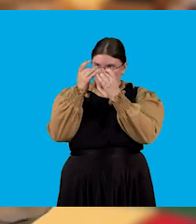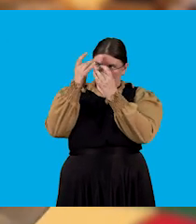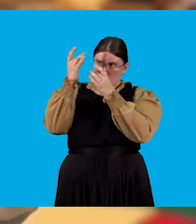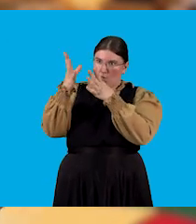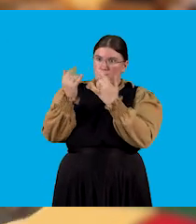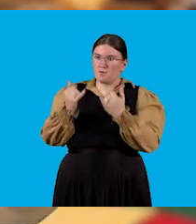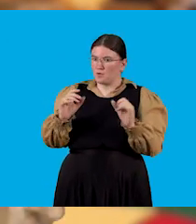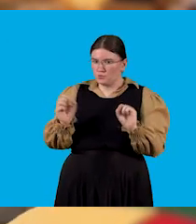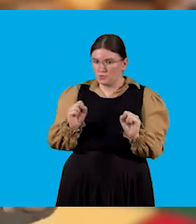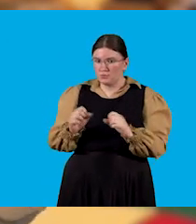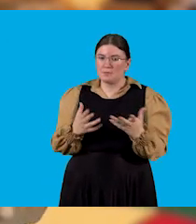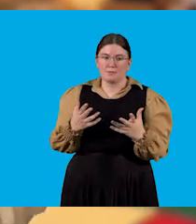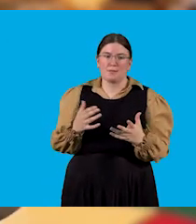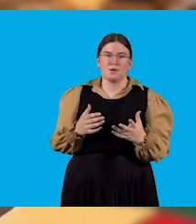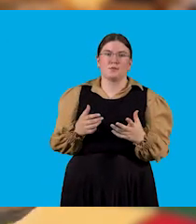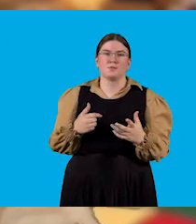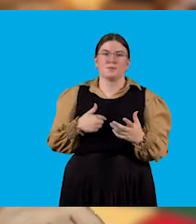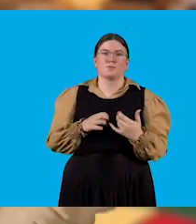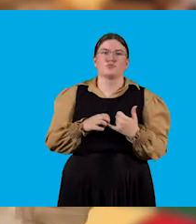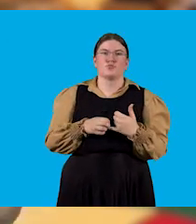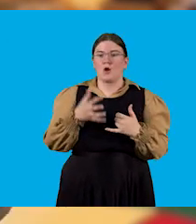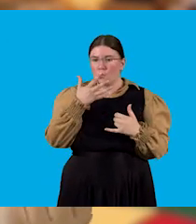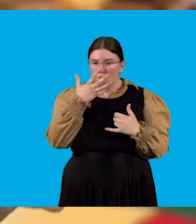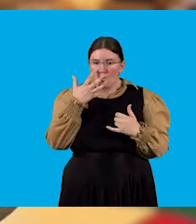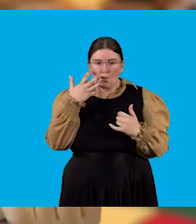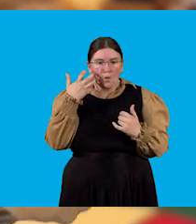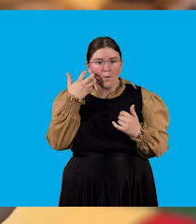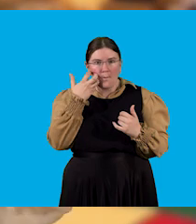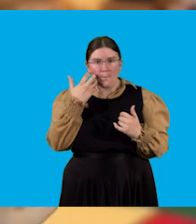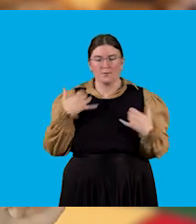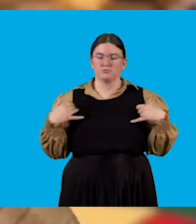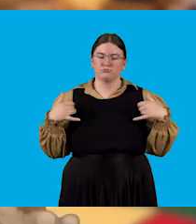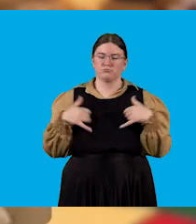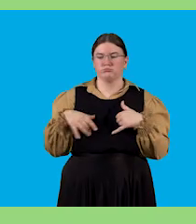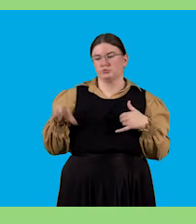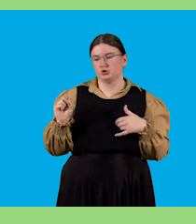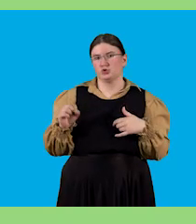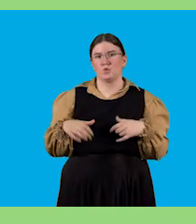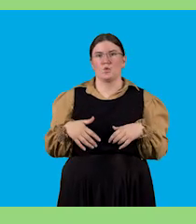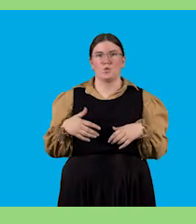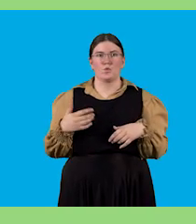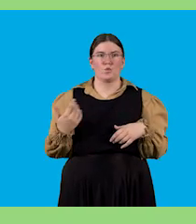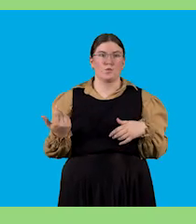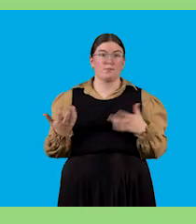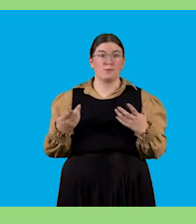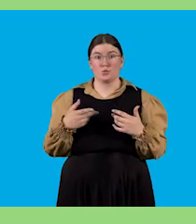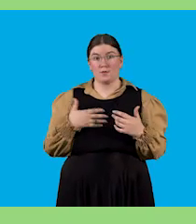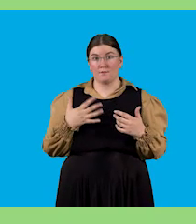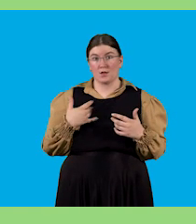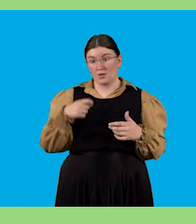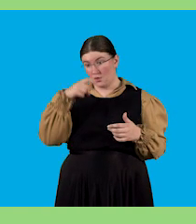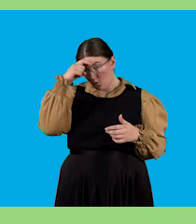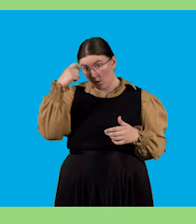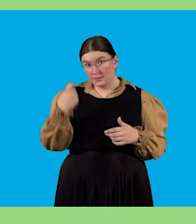that say it is cold, maybe let me switch on the heater or get a warm jacket. And if it is hot, your brain